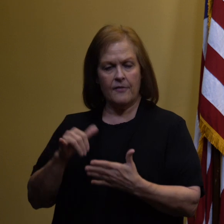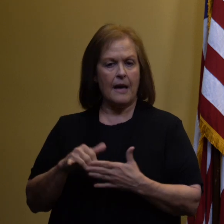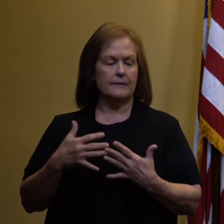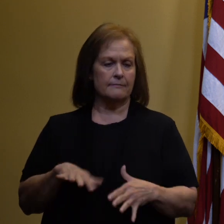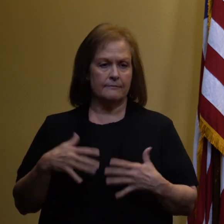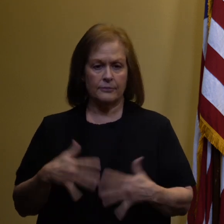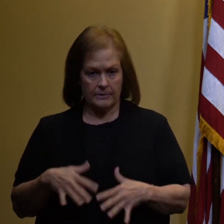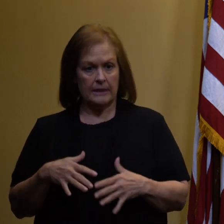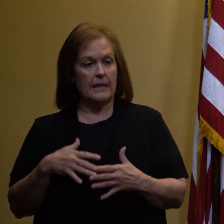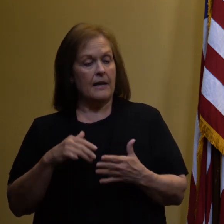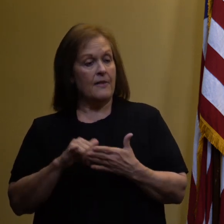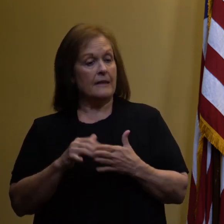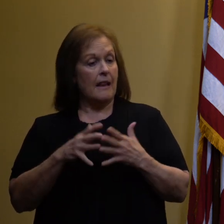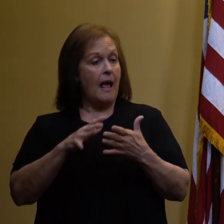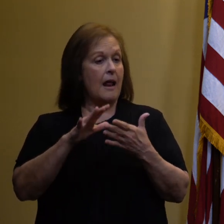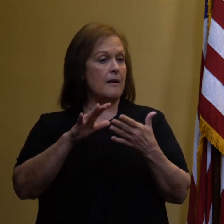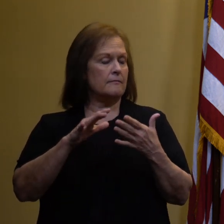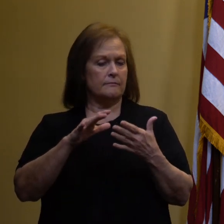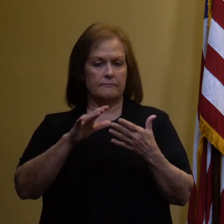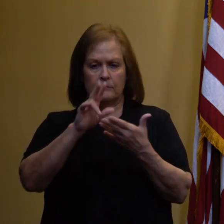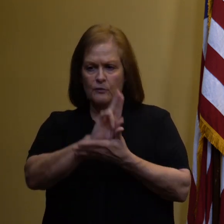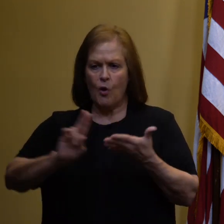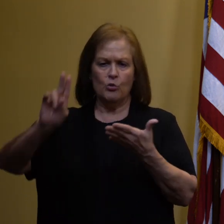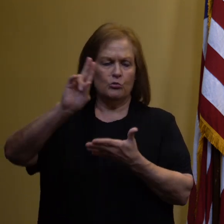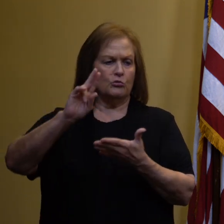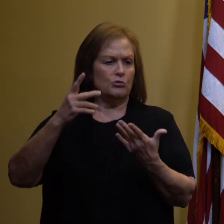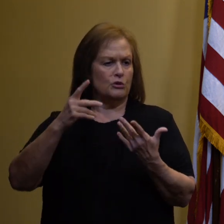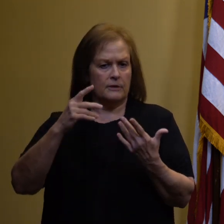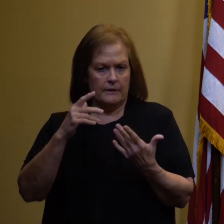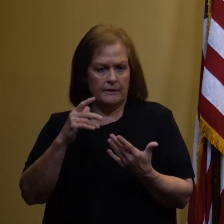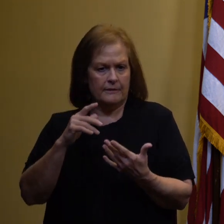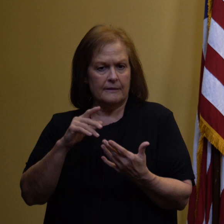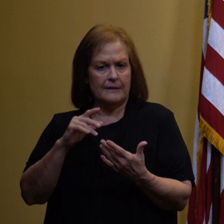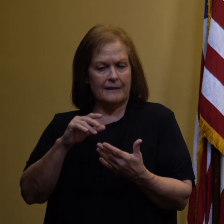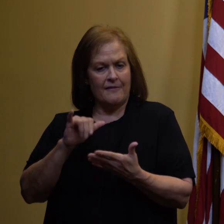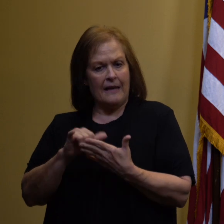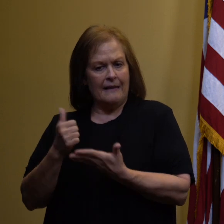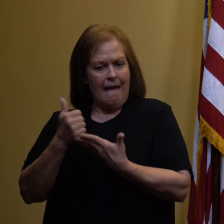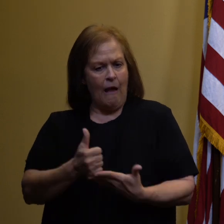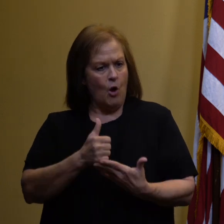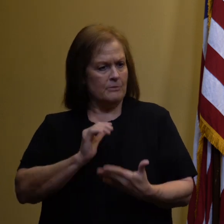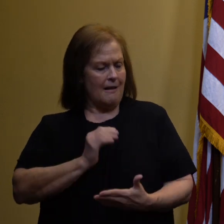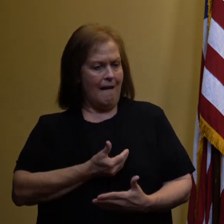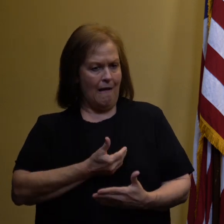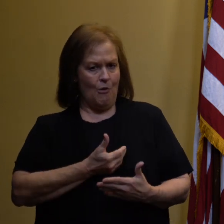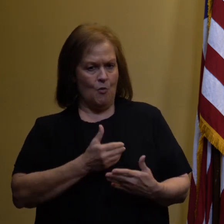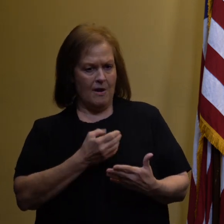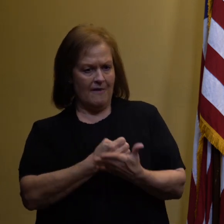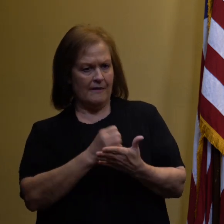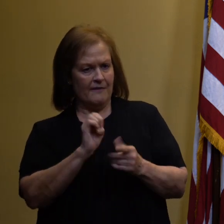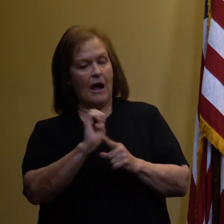robust college and university and higher education climate and environment in our city. And this also speaks to